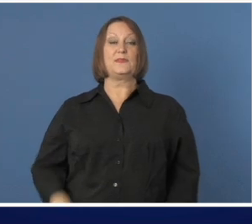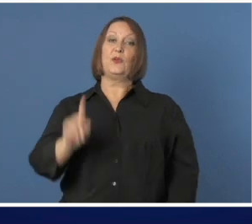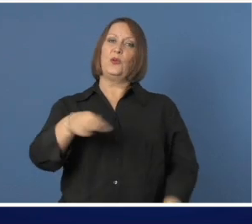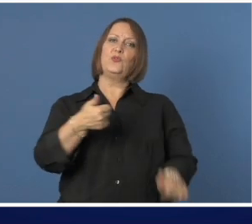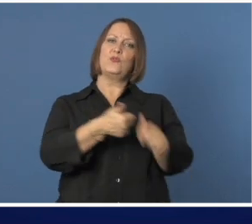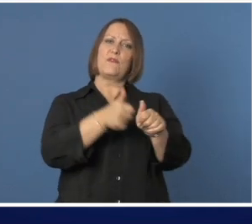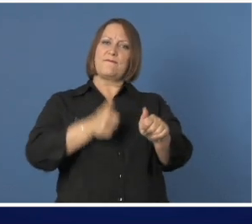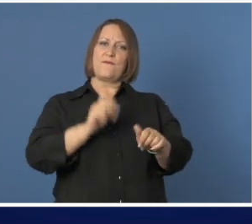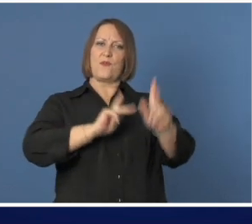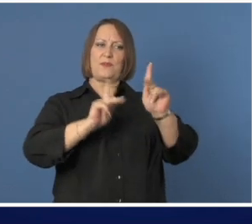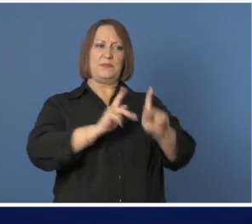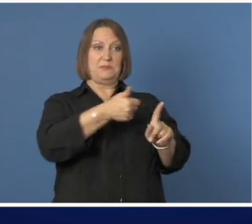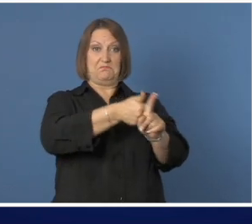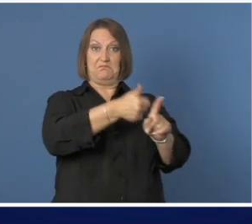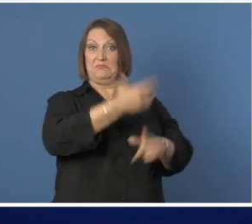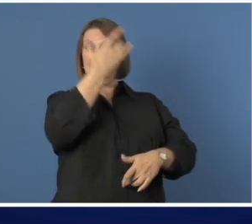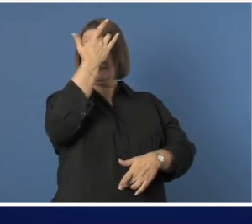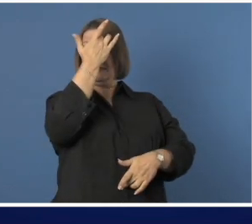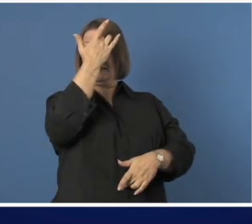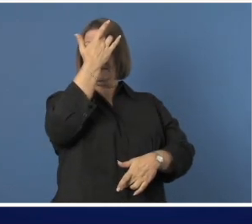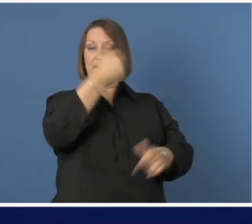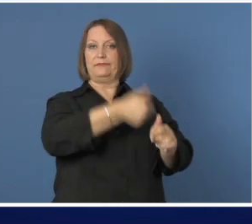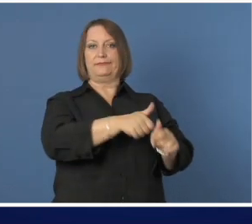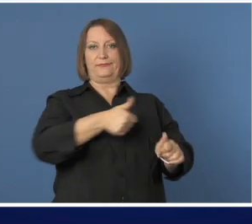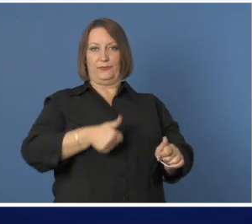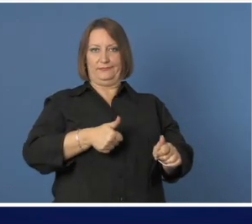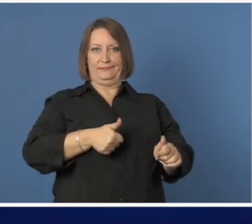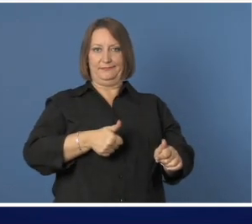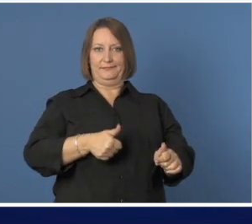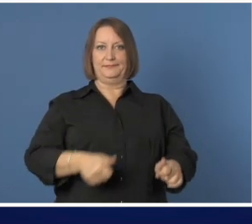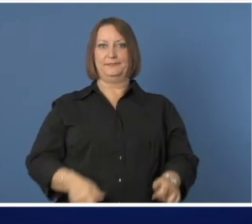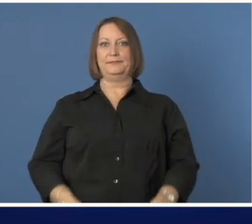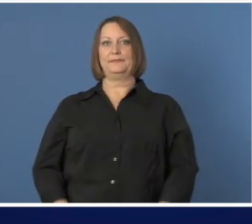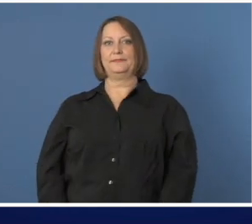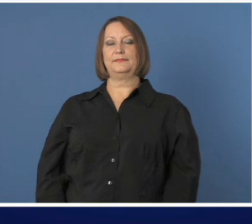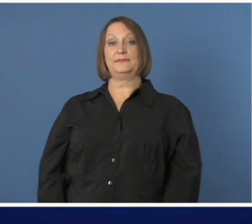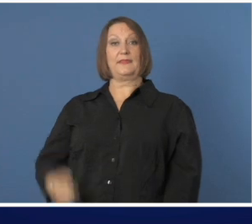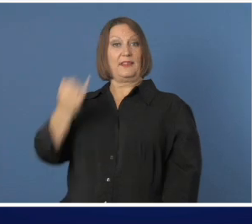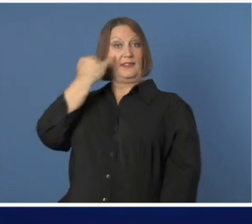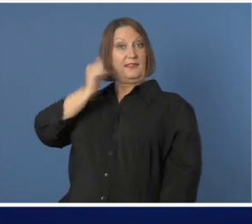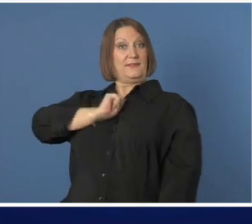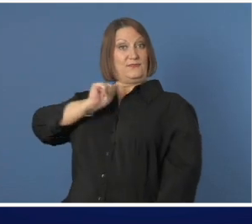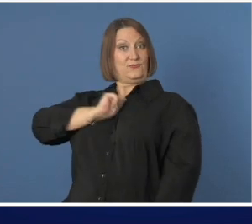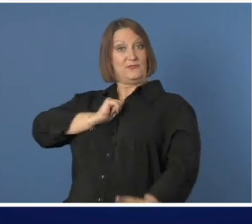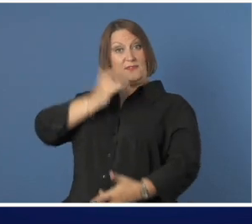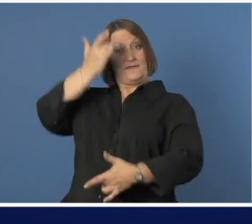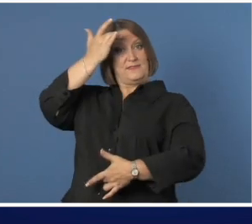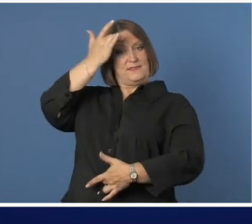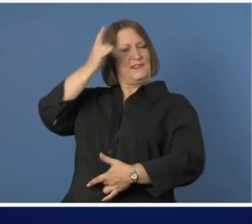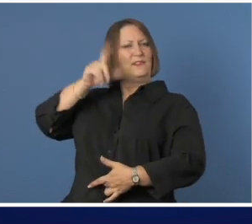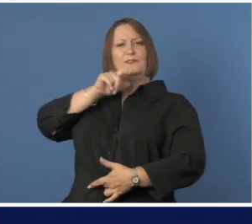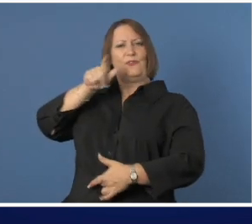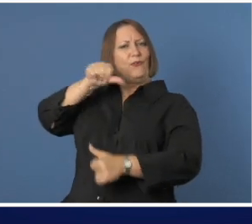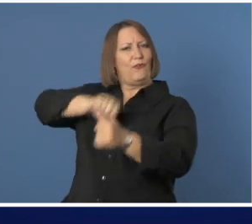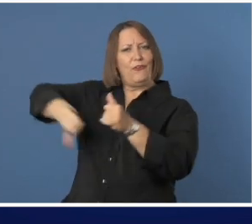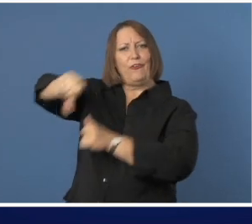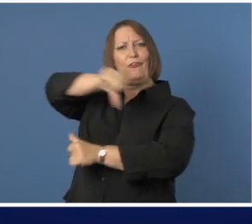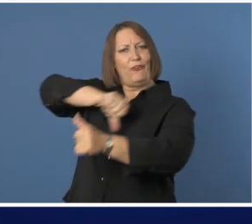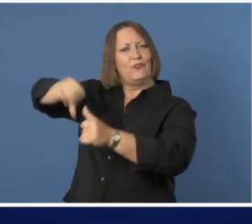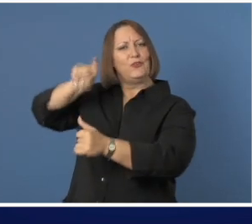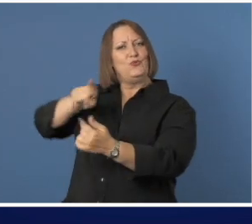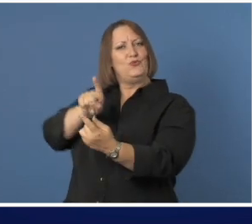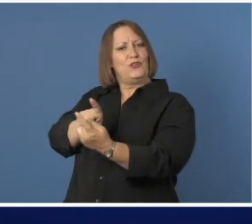avoid close contact with people who are sick when you are sick keep